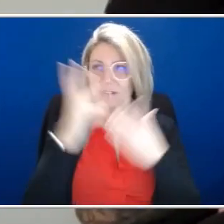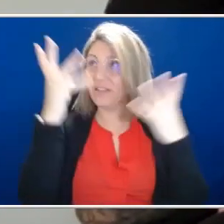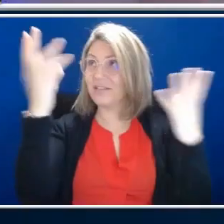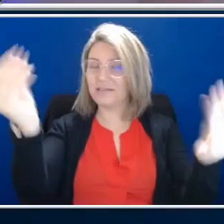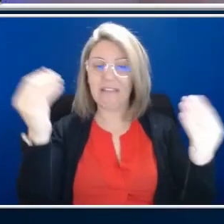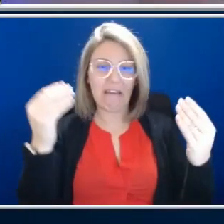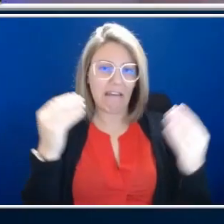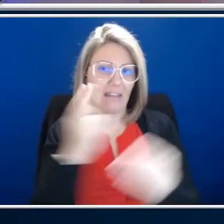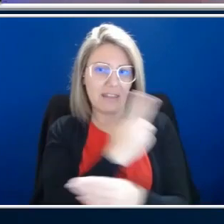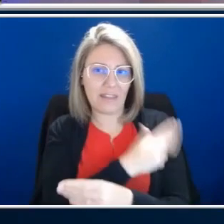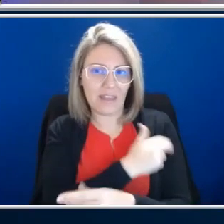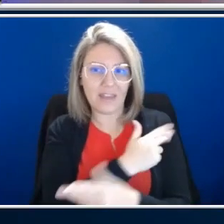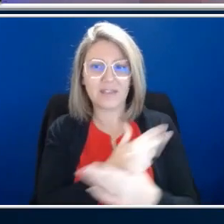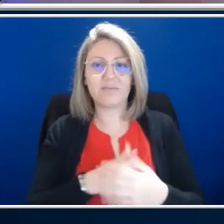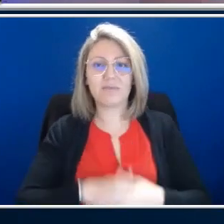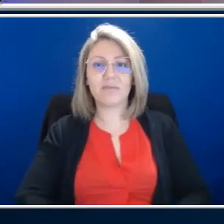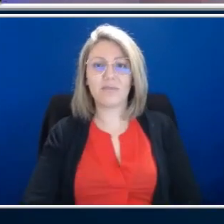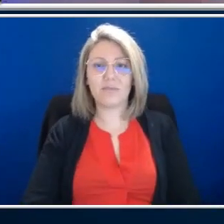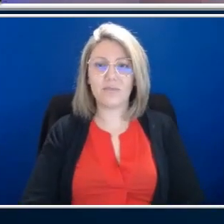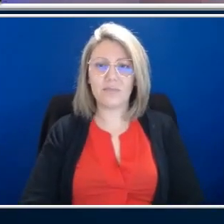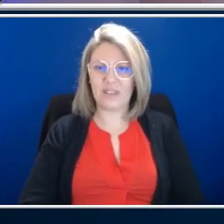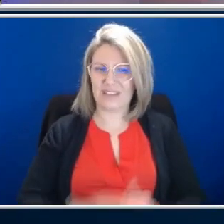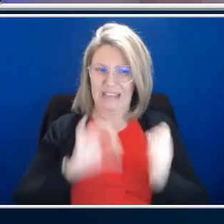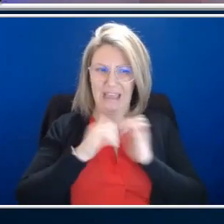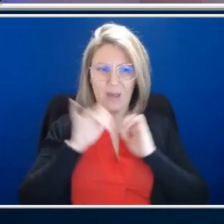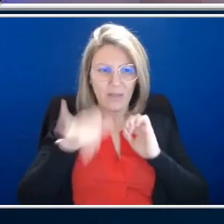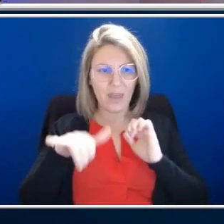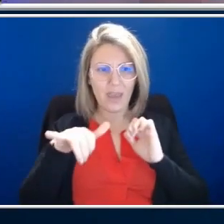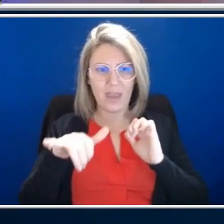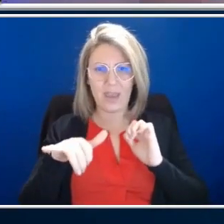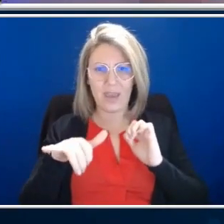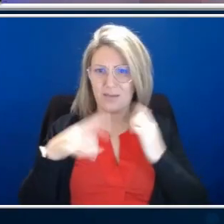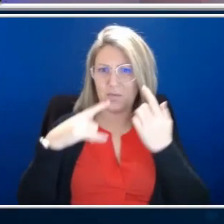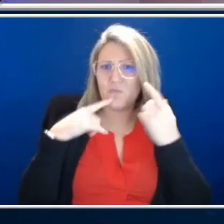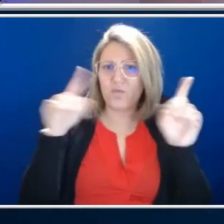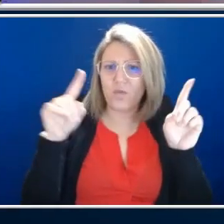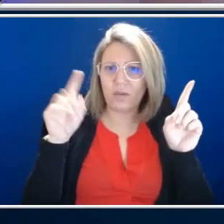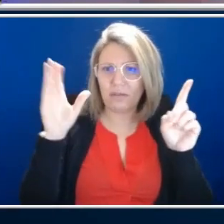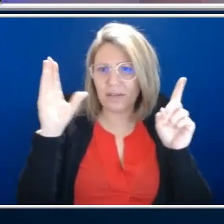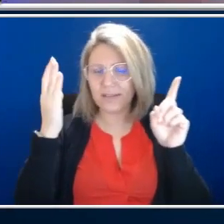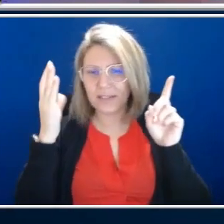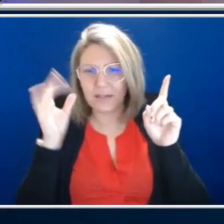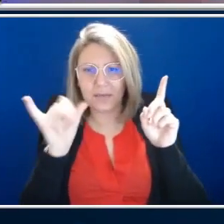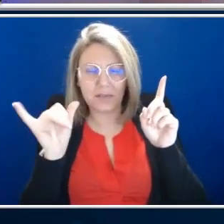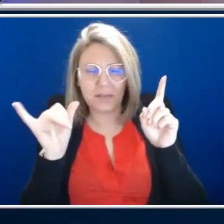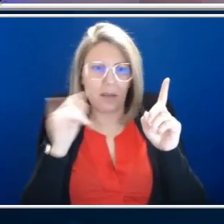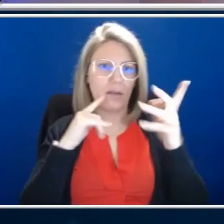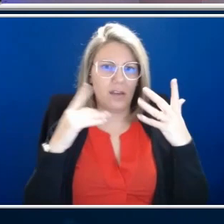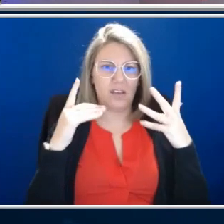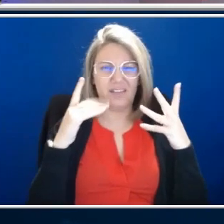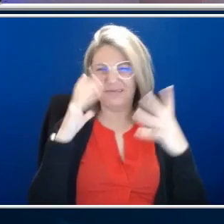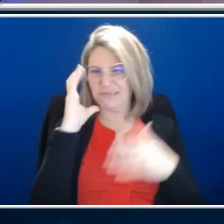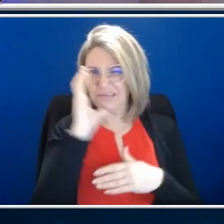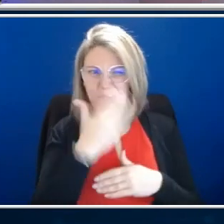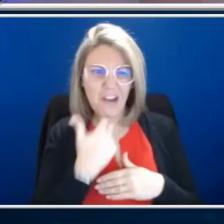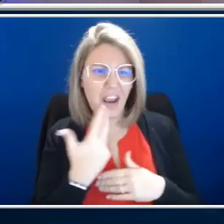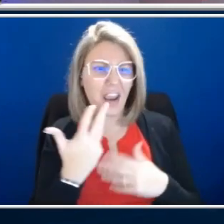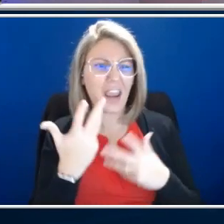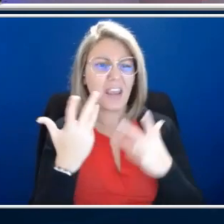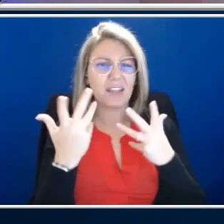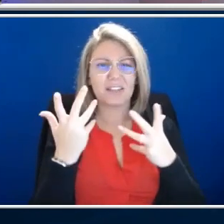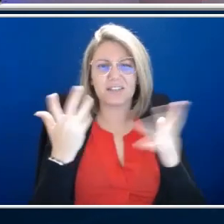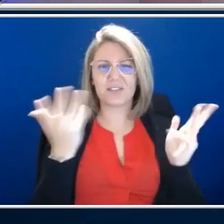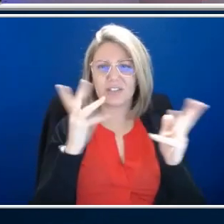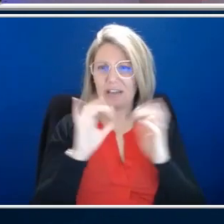how does that work? That seems like that would be so cumbersome and strange. And how do you sleep with that